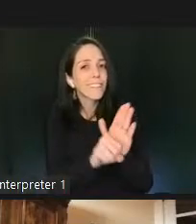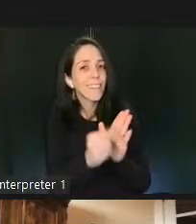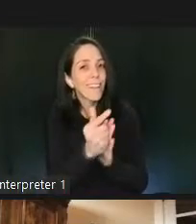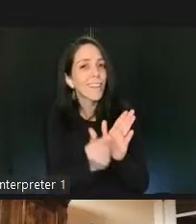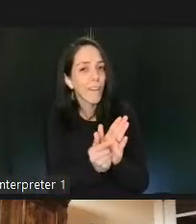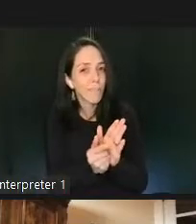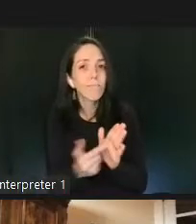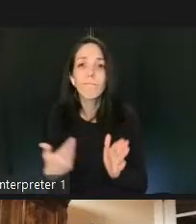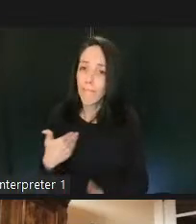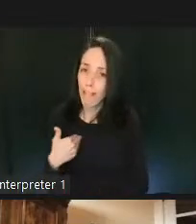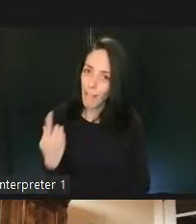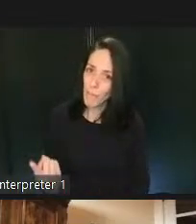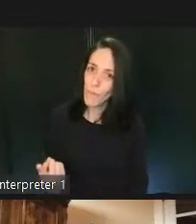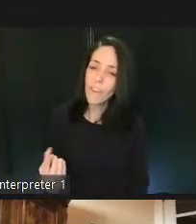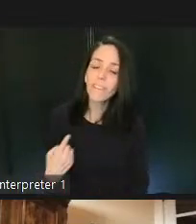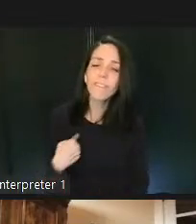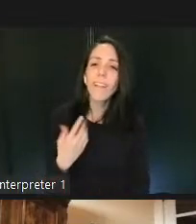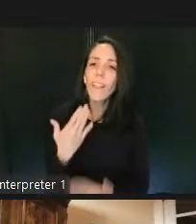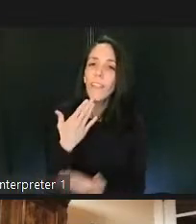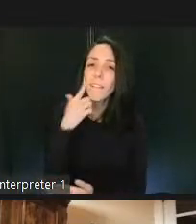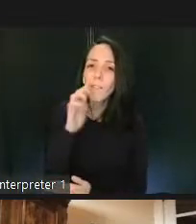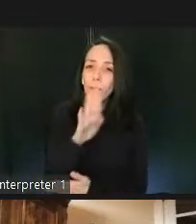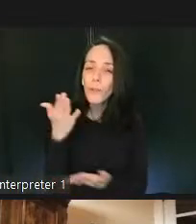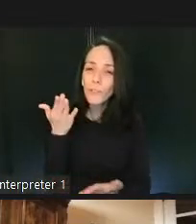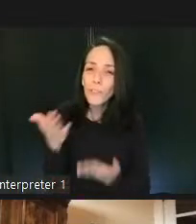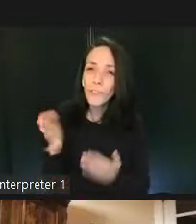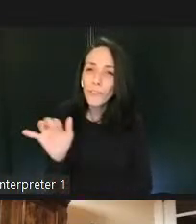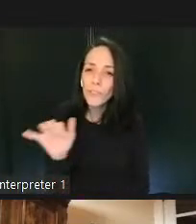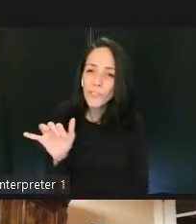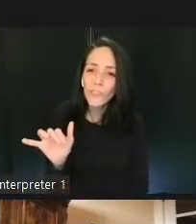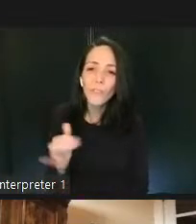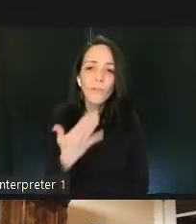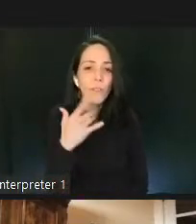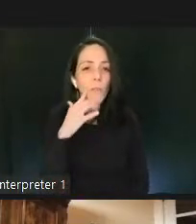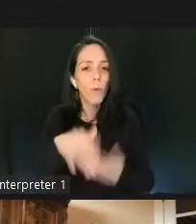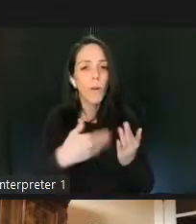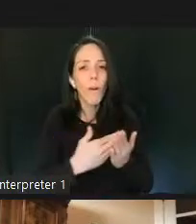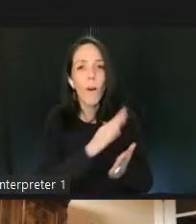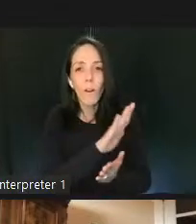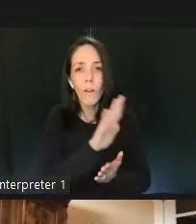one, and I thank you for your service as well as everyone tonight. That's great.